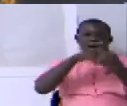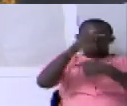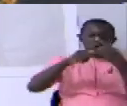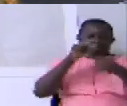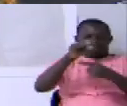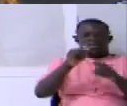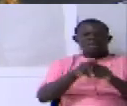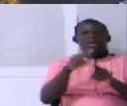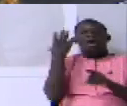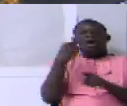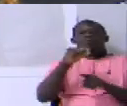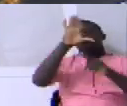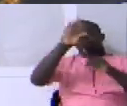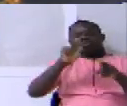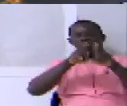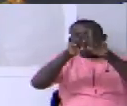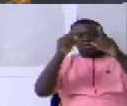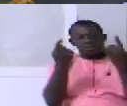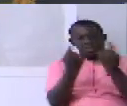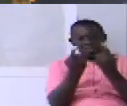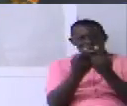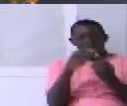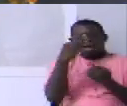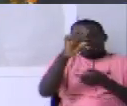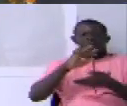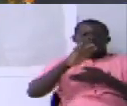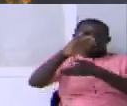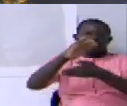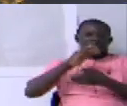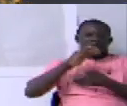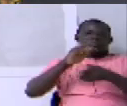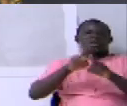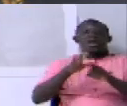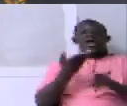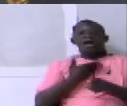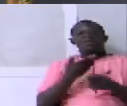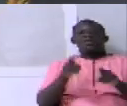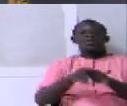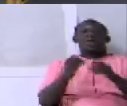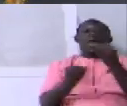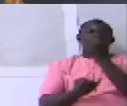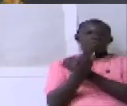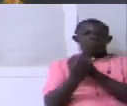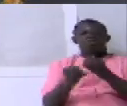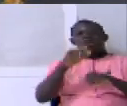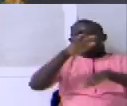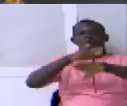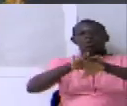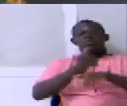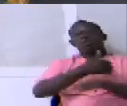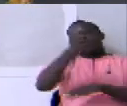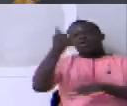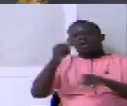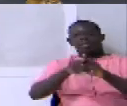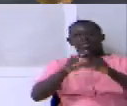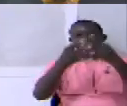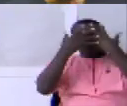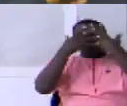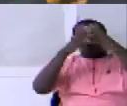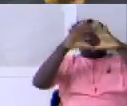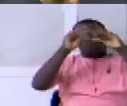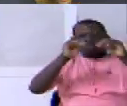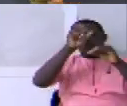deal with those things if you receive cases where there has been abuse from the level of the prison officials on